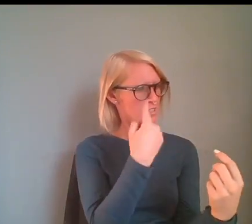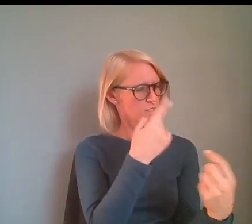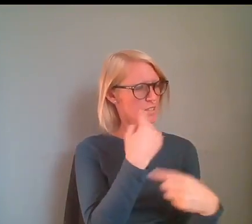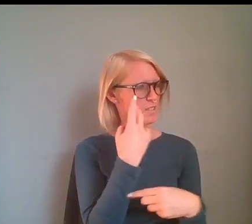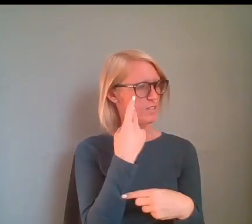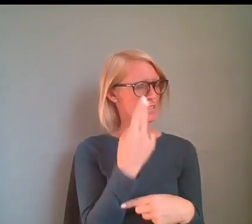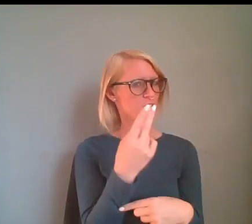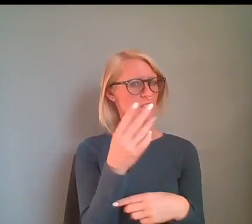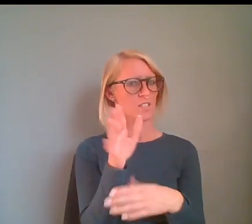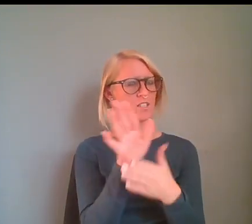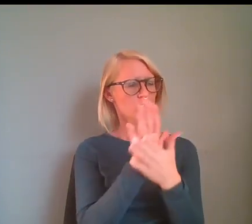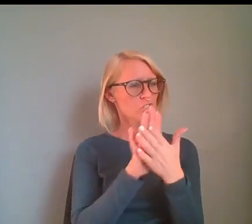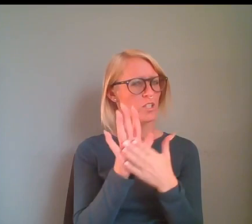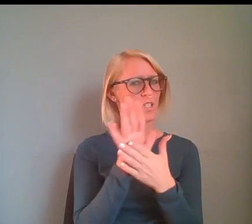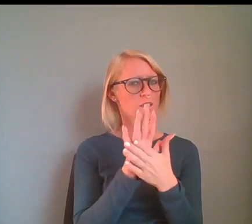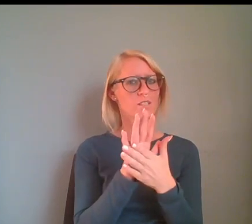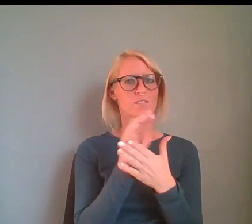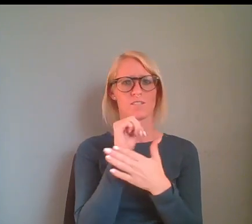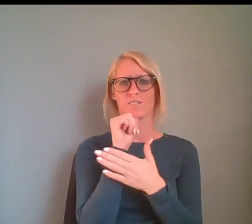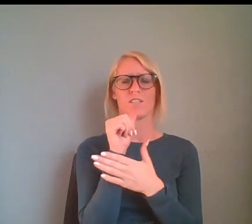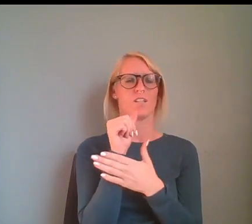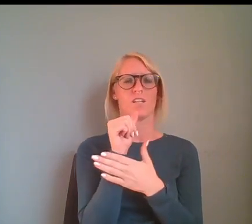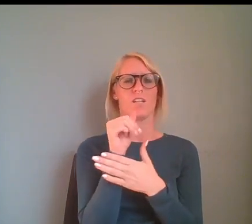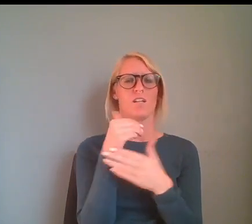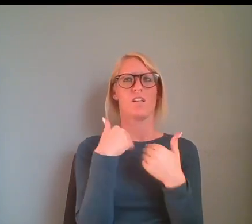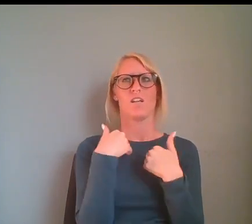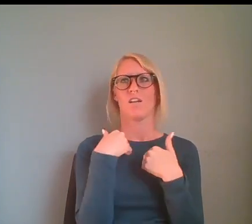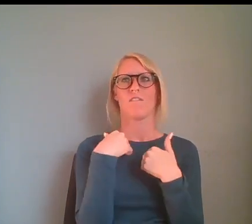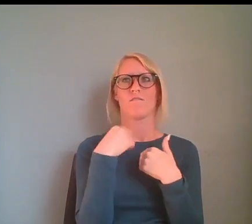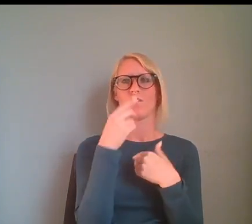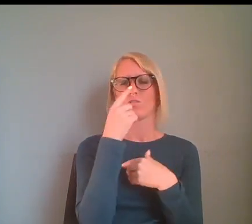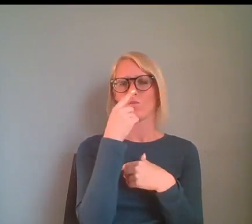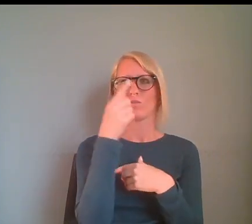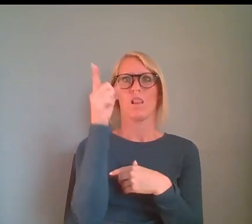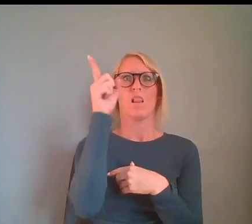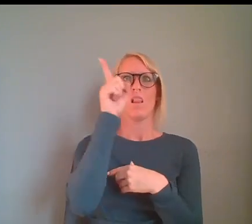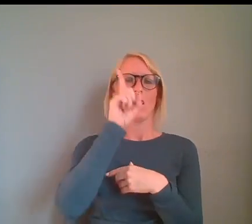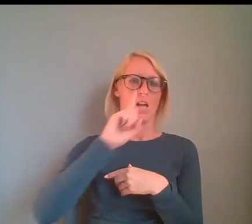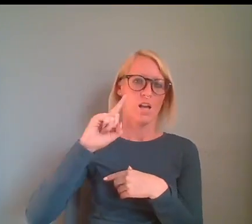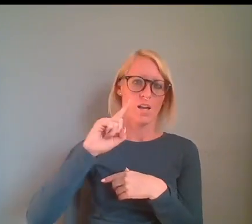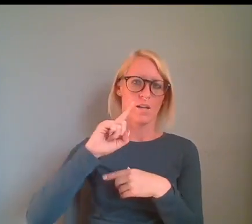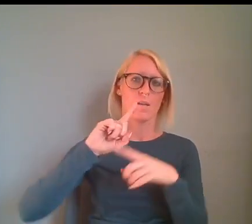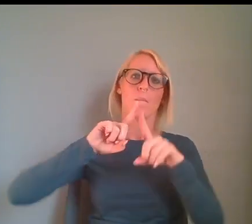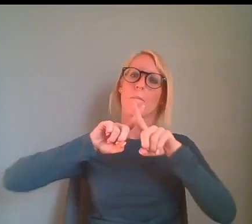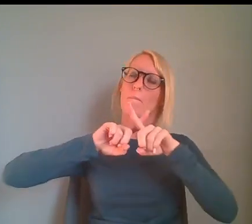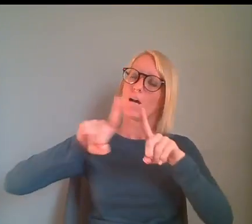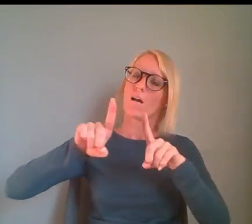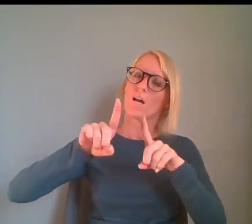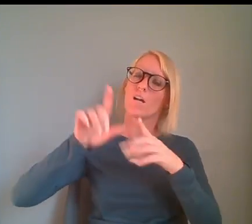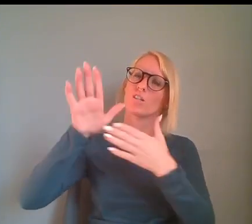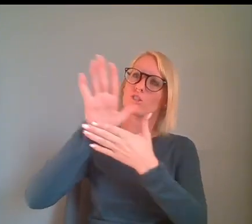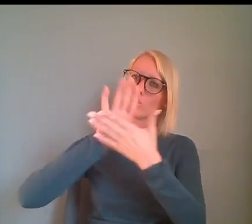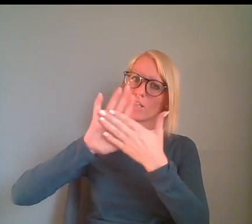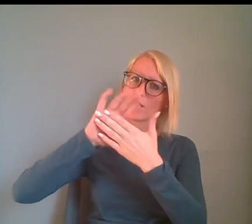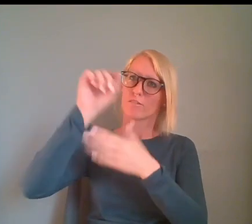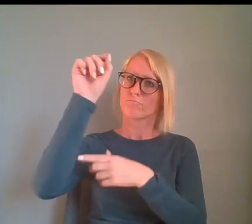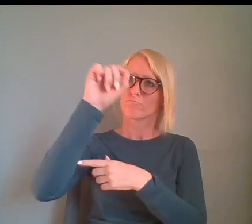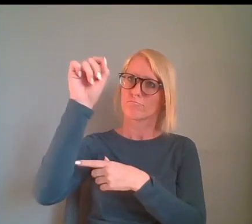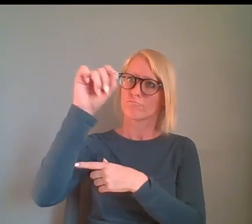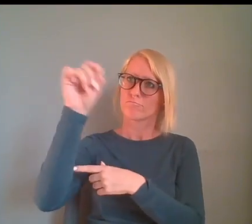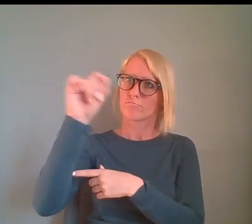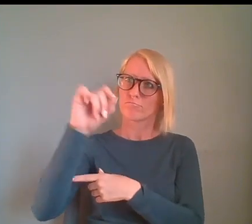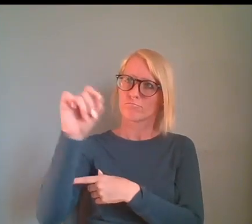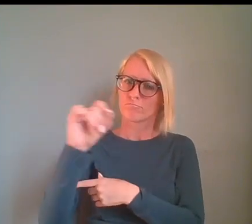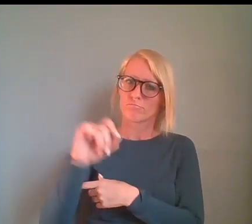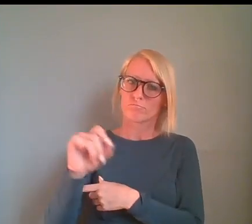We don't have noses that have a line on them, but we do have noses that have shading. And then we have eyebrows. You can